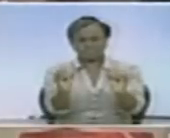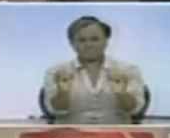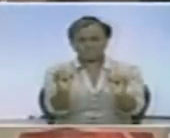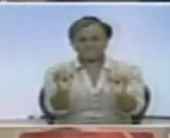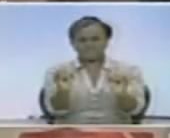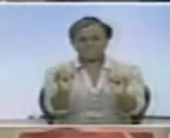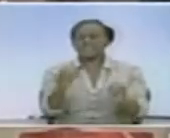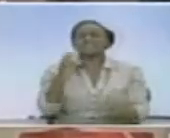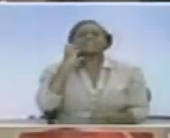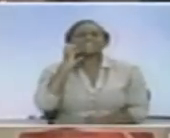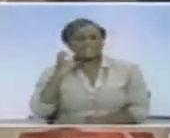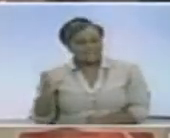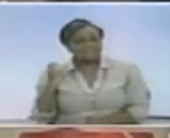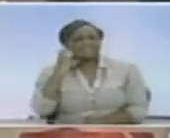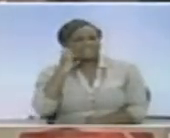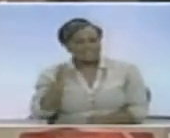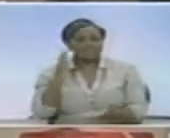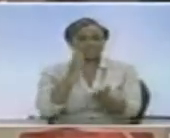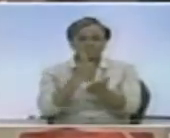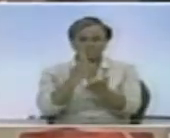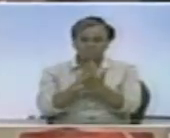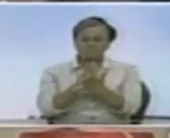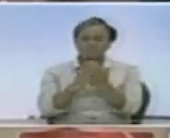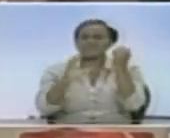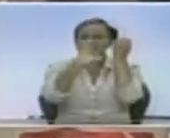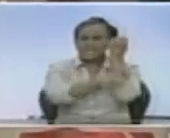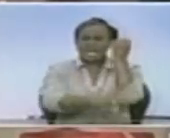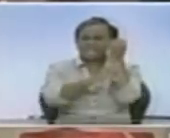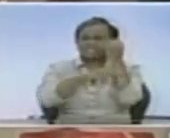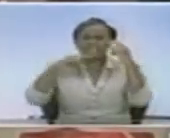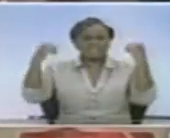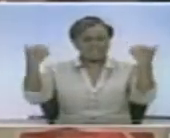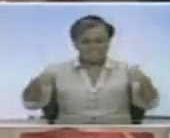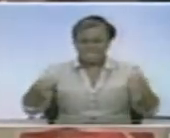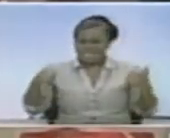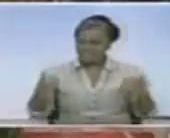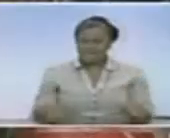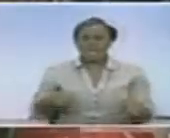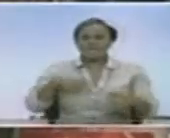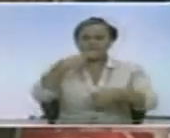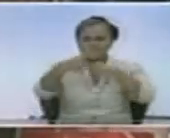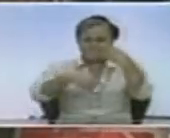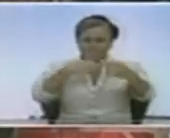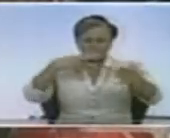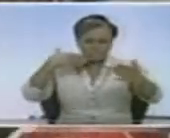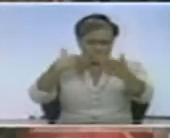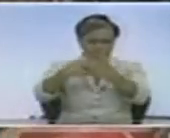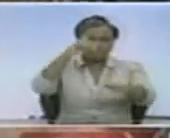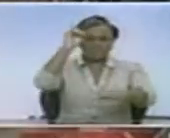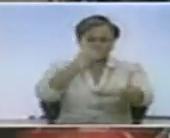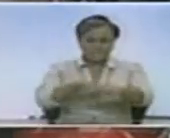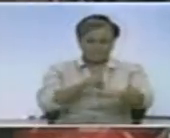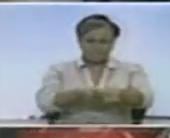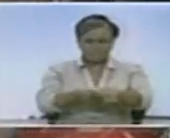Very sad, and our country will never go forward until the day comes